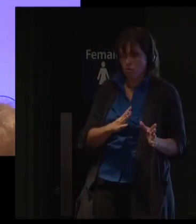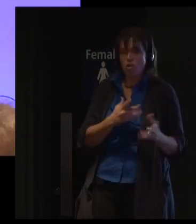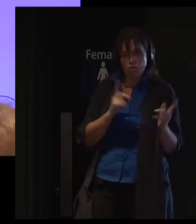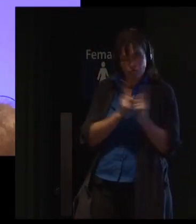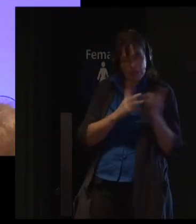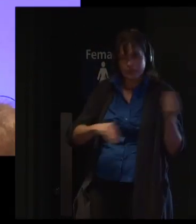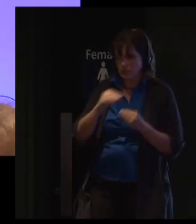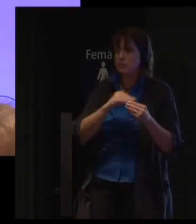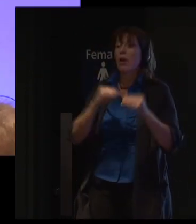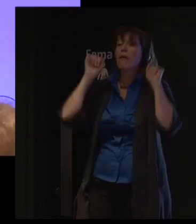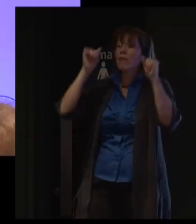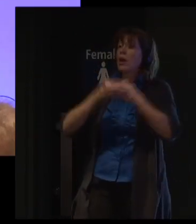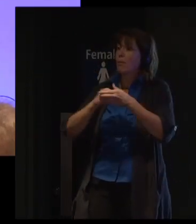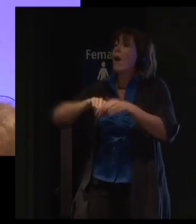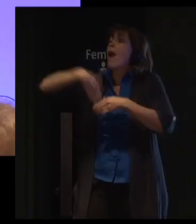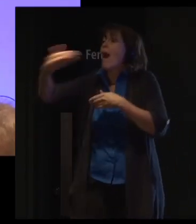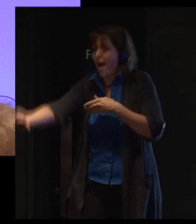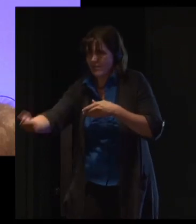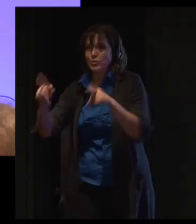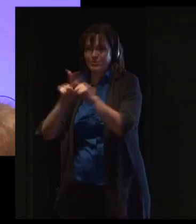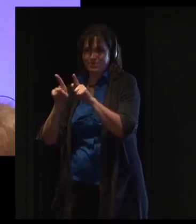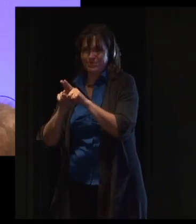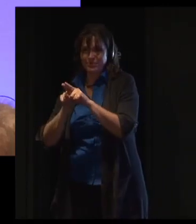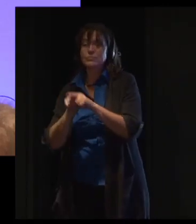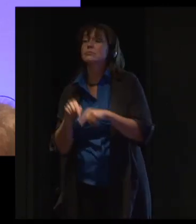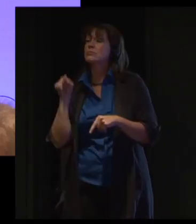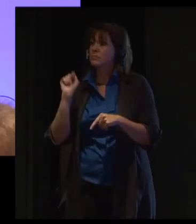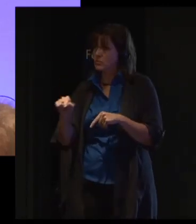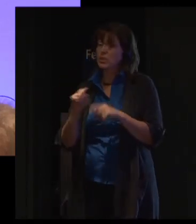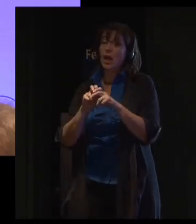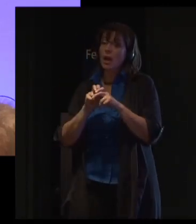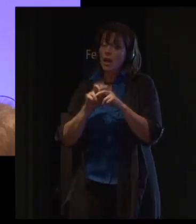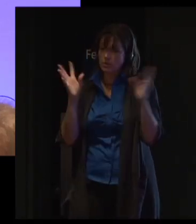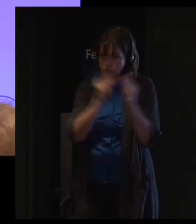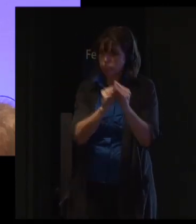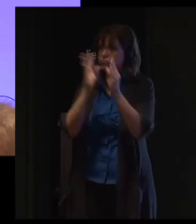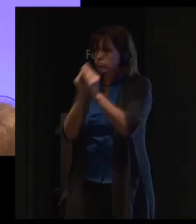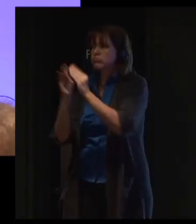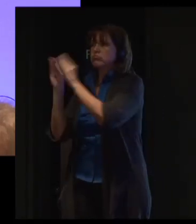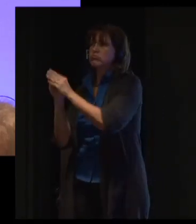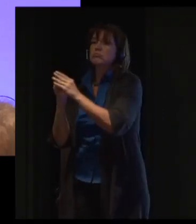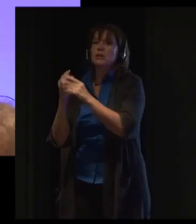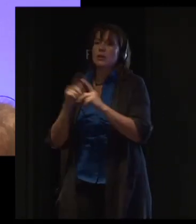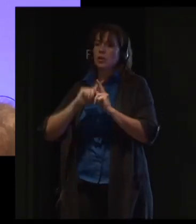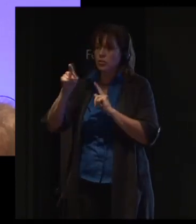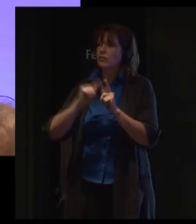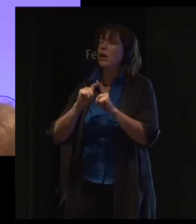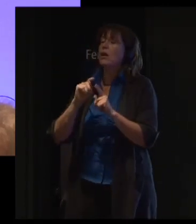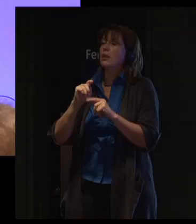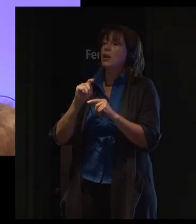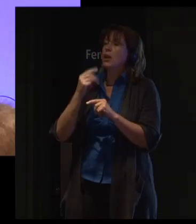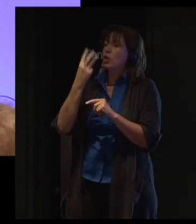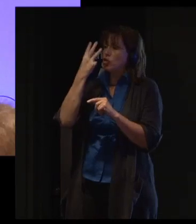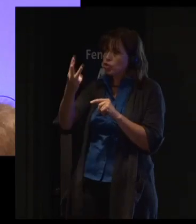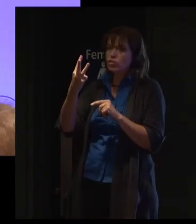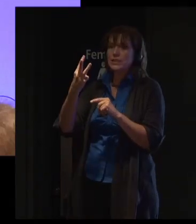The fan club offers away travels 3 times a year with accessible buses and overnight stays